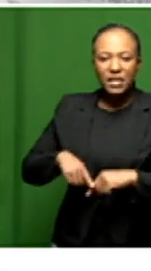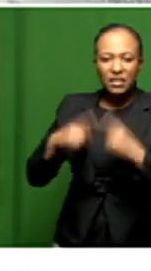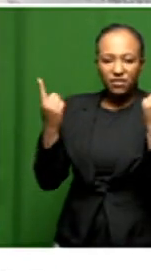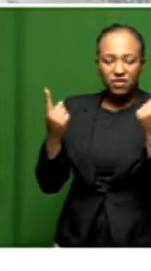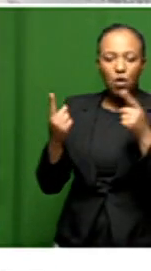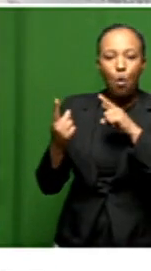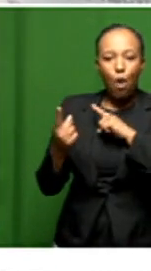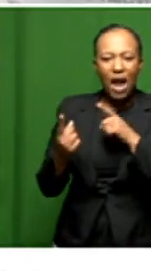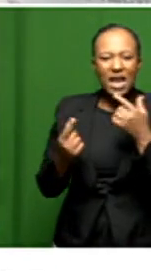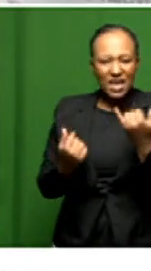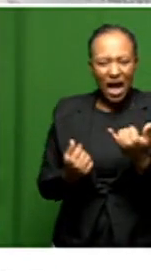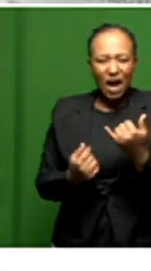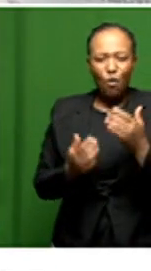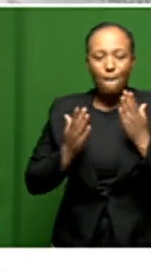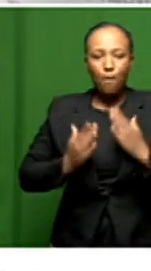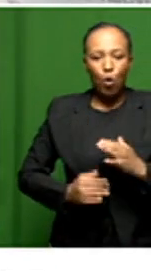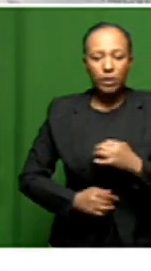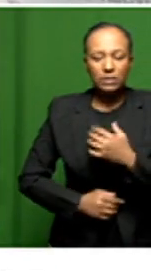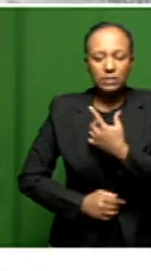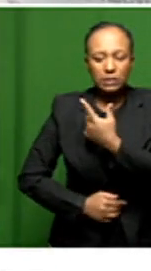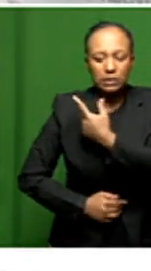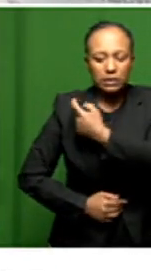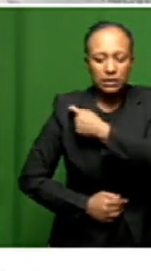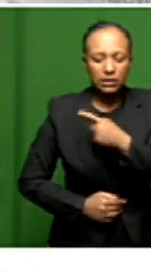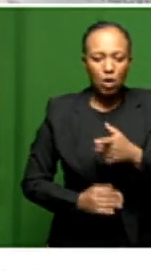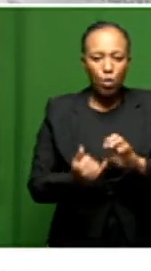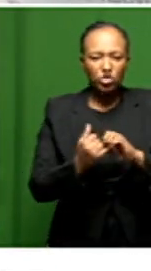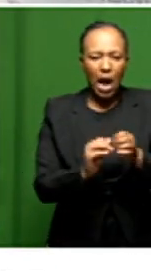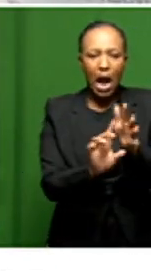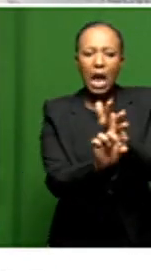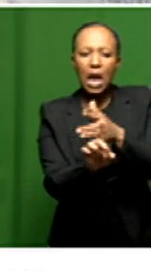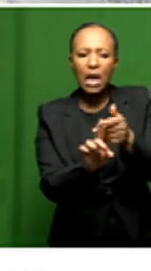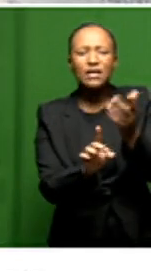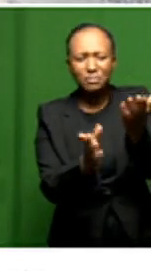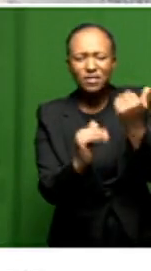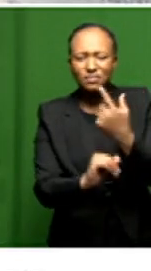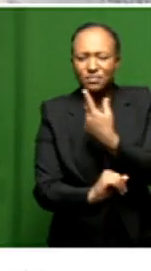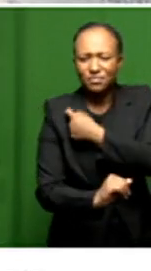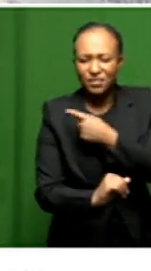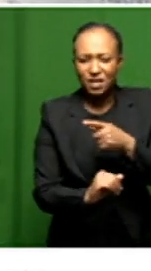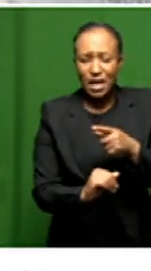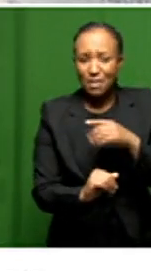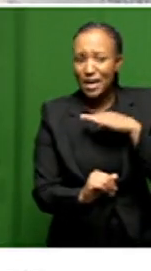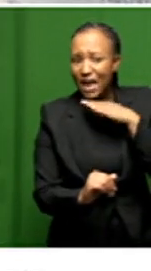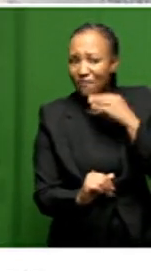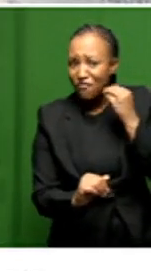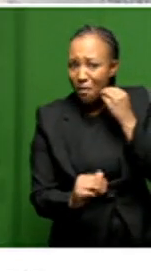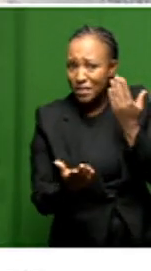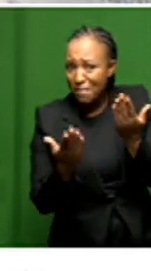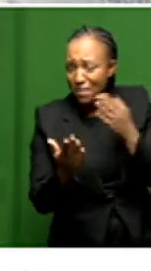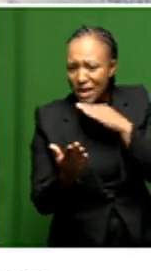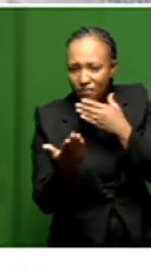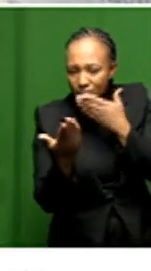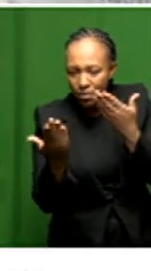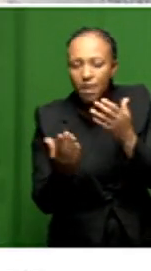actually putting something into your body that we're trying to convince people to do with perhaps not enough information, but I see where